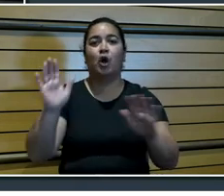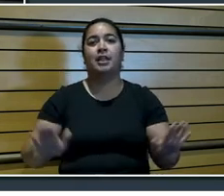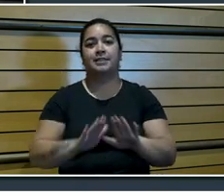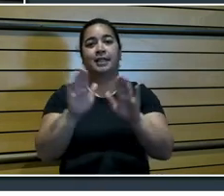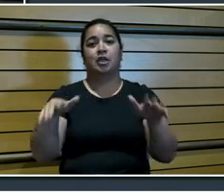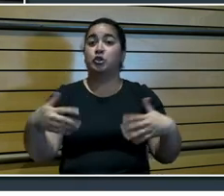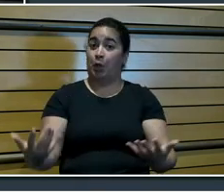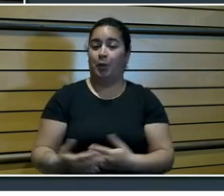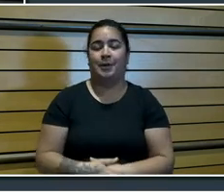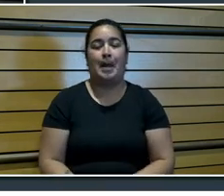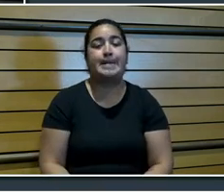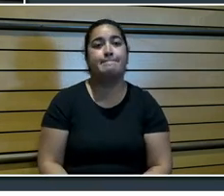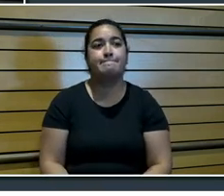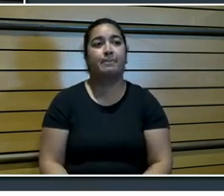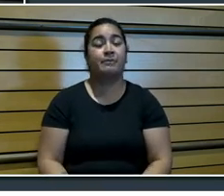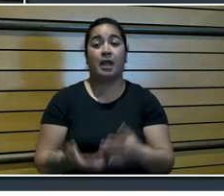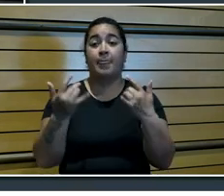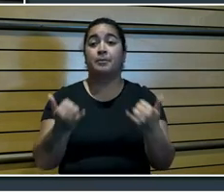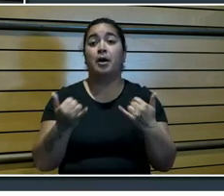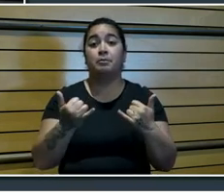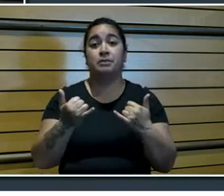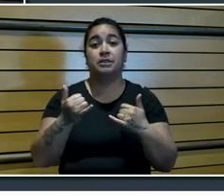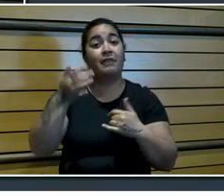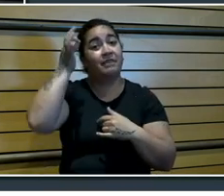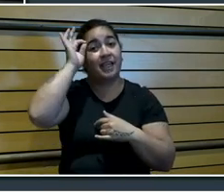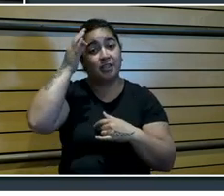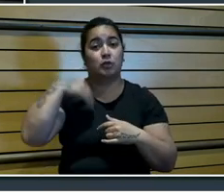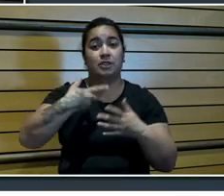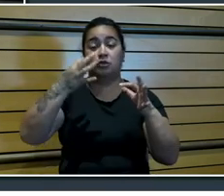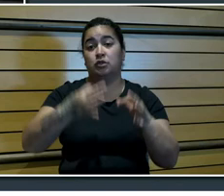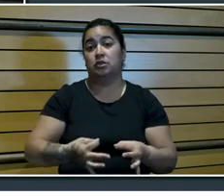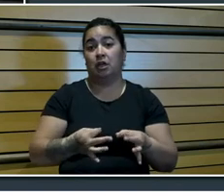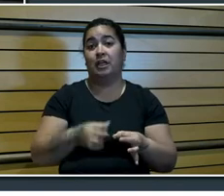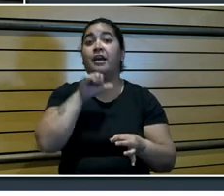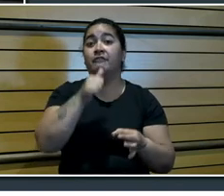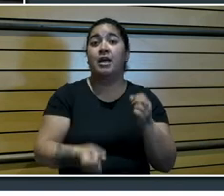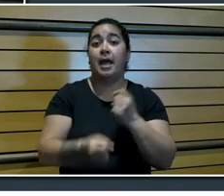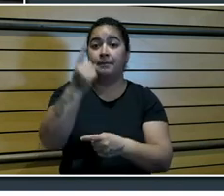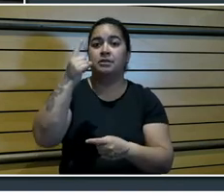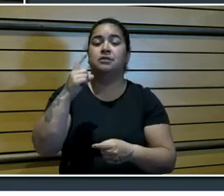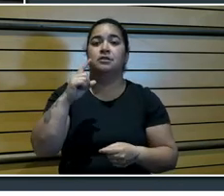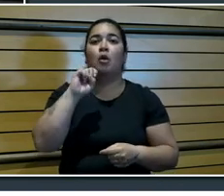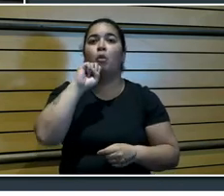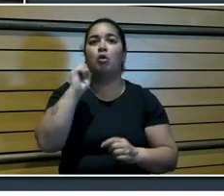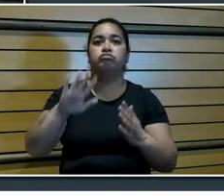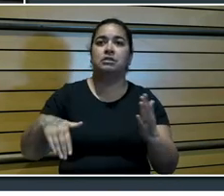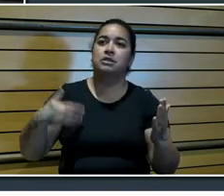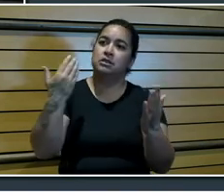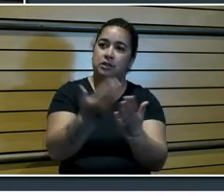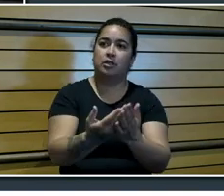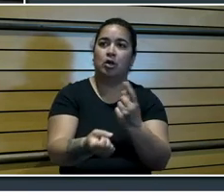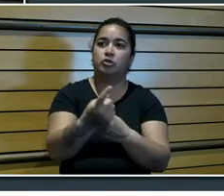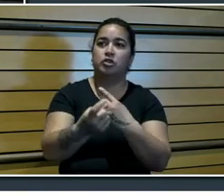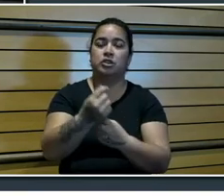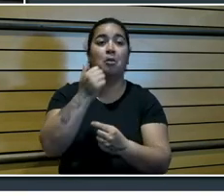So, currently the decision before Napier City Council, if it goes ahead and is positive, will present an opportunity to have Māori wards